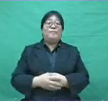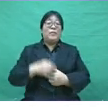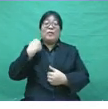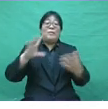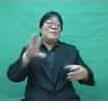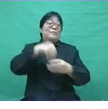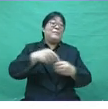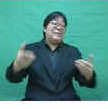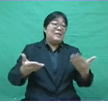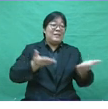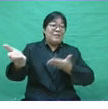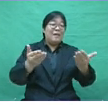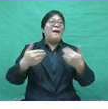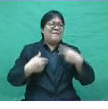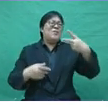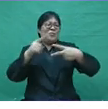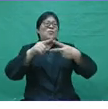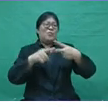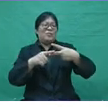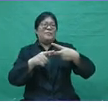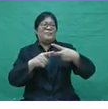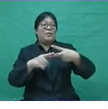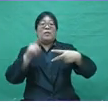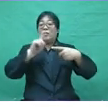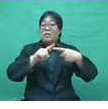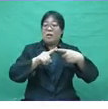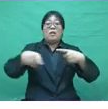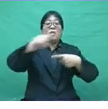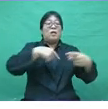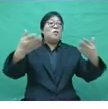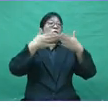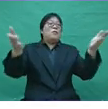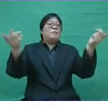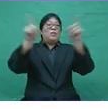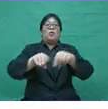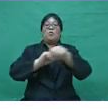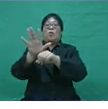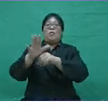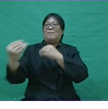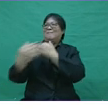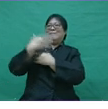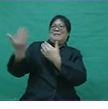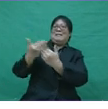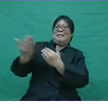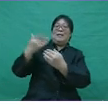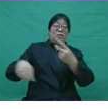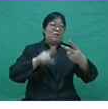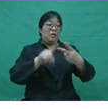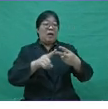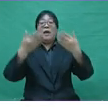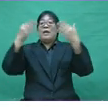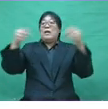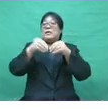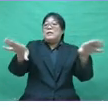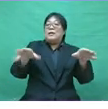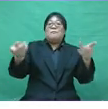are vulnerable in two ways. Firstly, they are exposed to the COVID-19 infection, and secondly, exposed to the risk